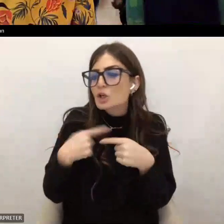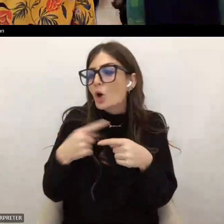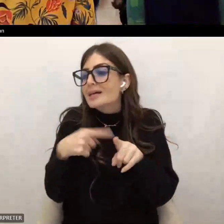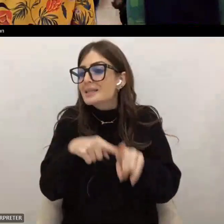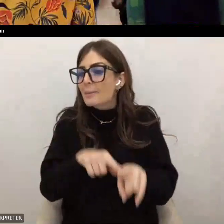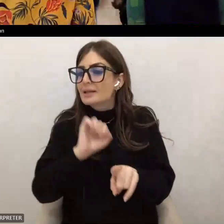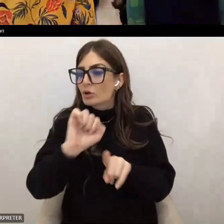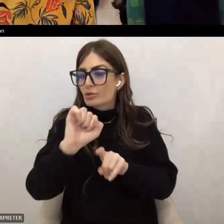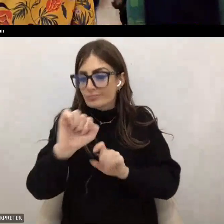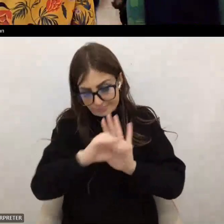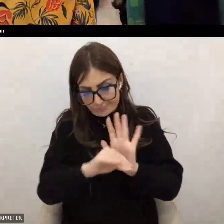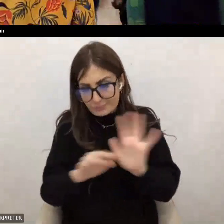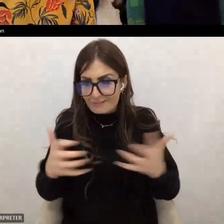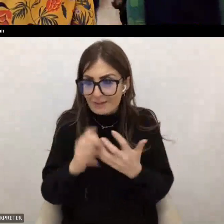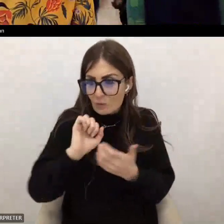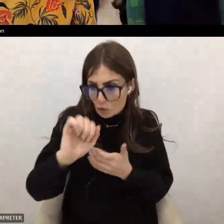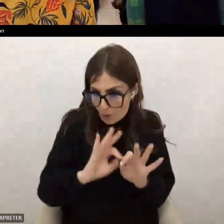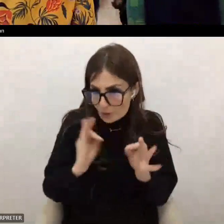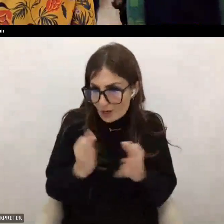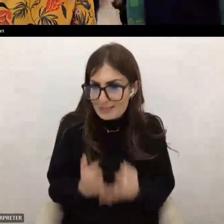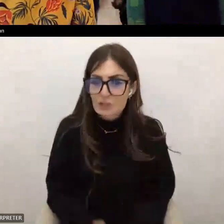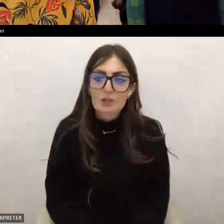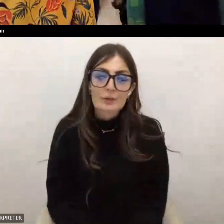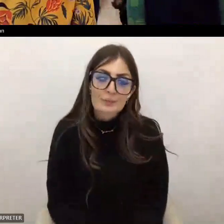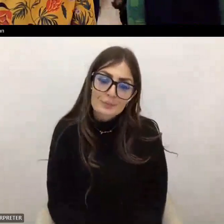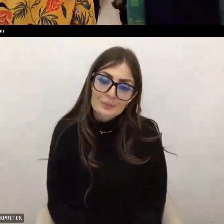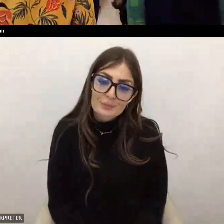is the best fit for your organisation.